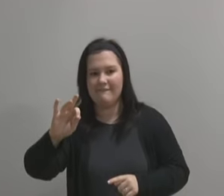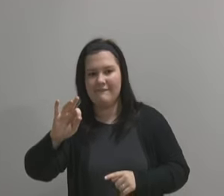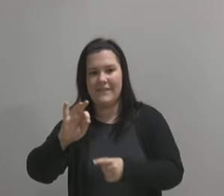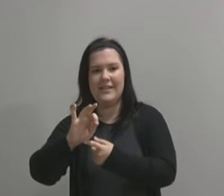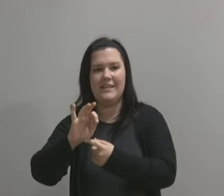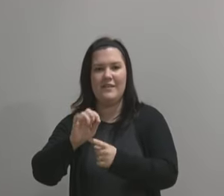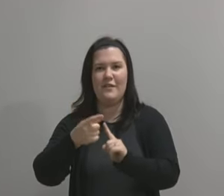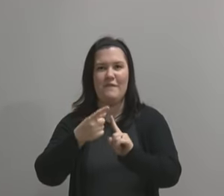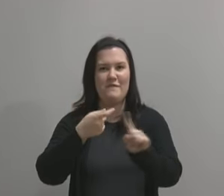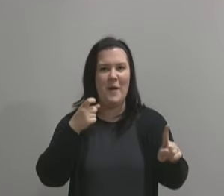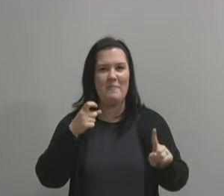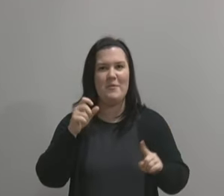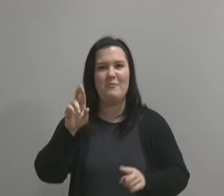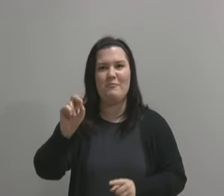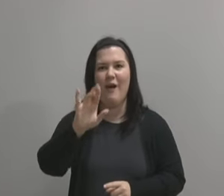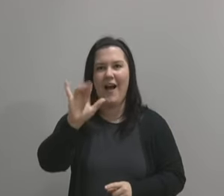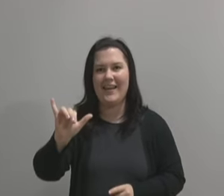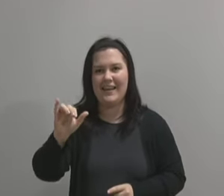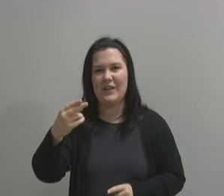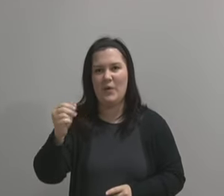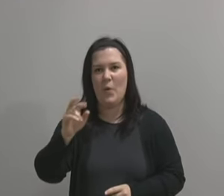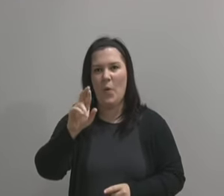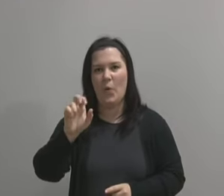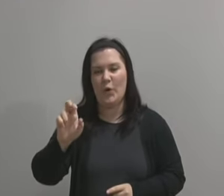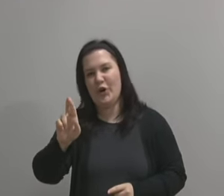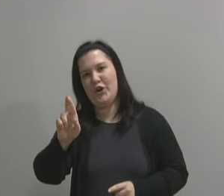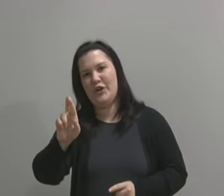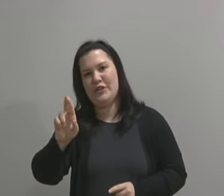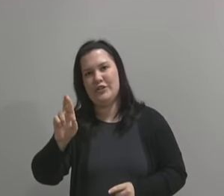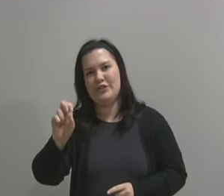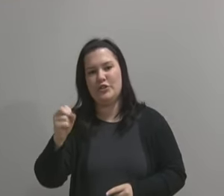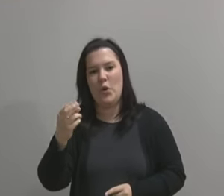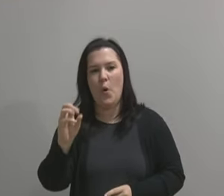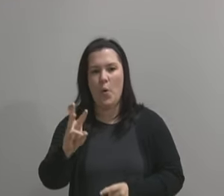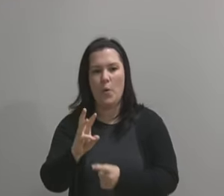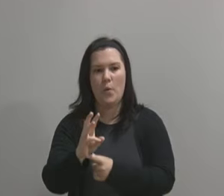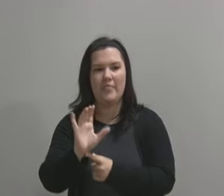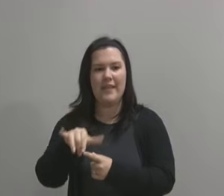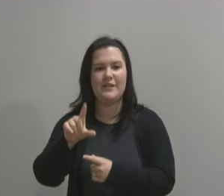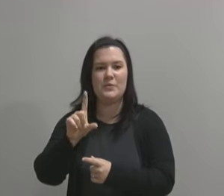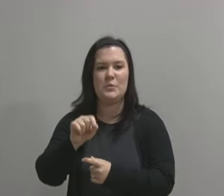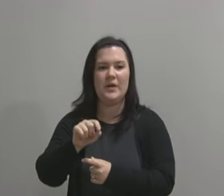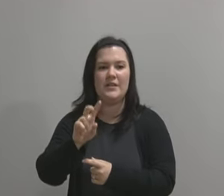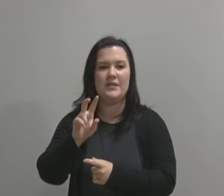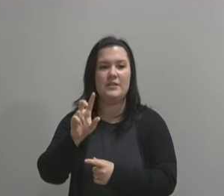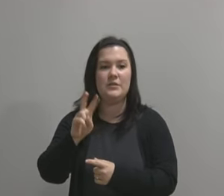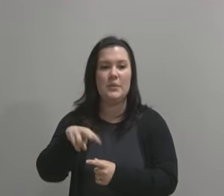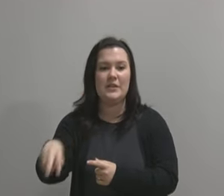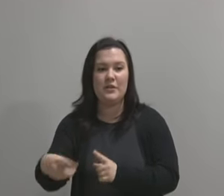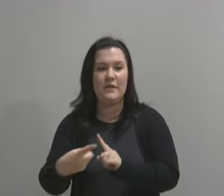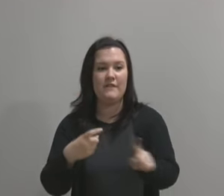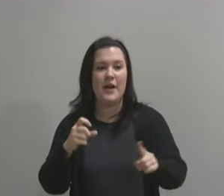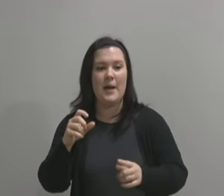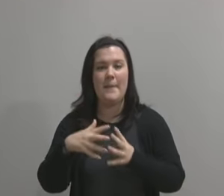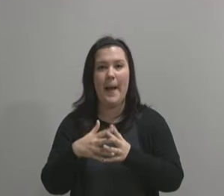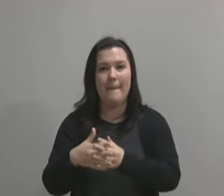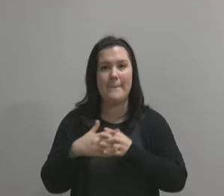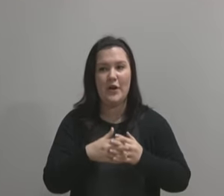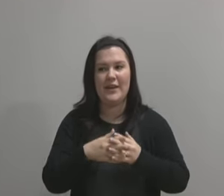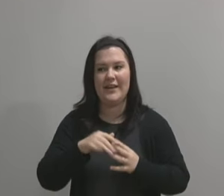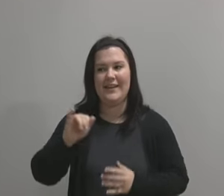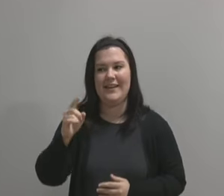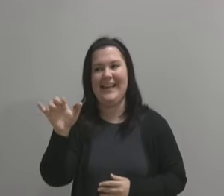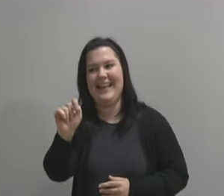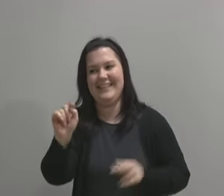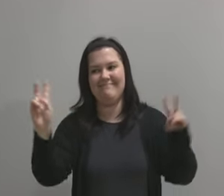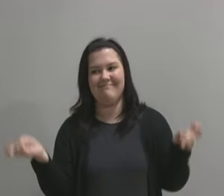Show and St. Jimmy in the 2022 production of American Idiot.